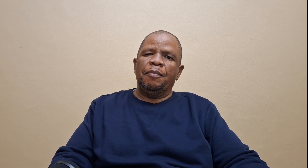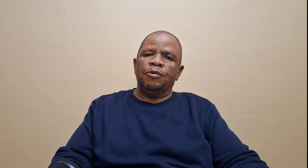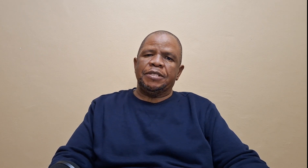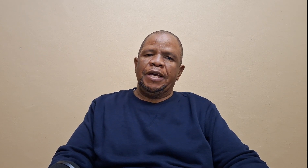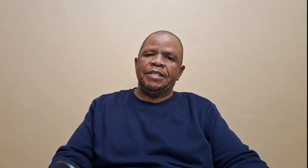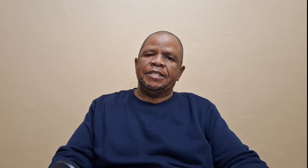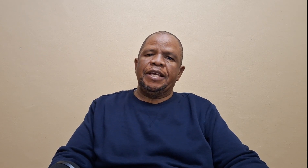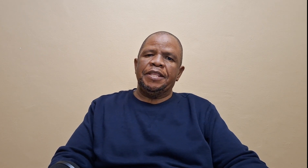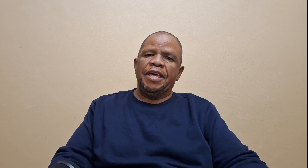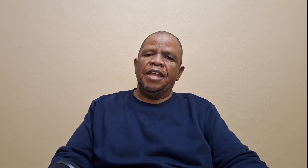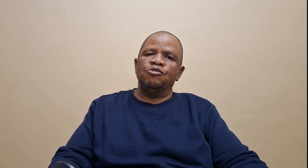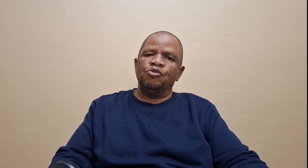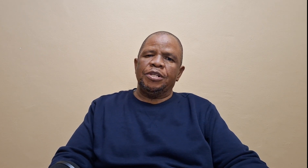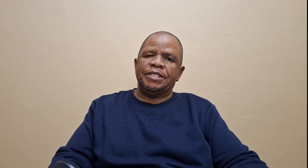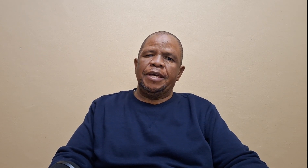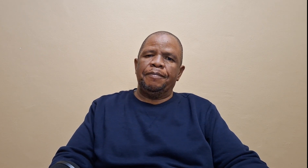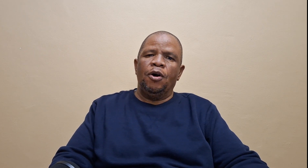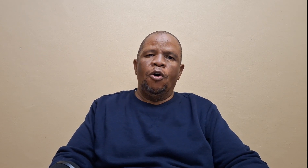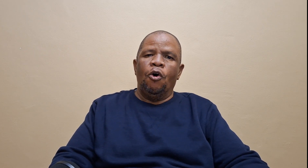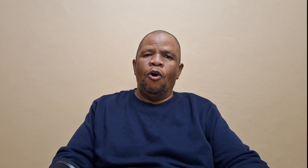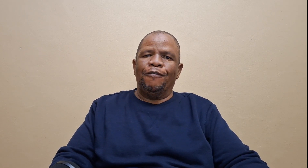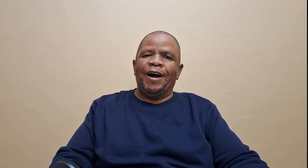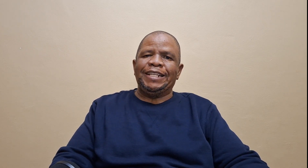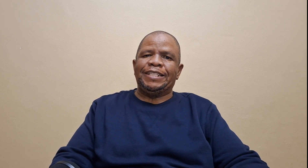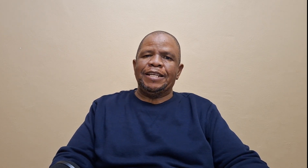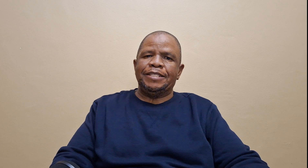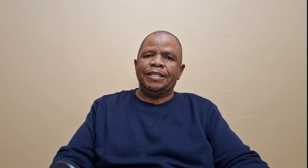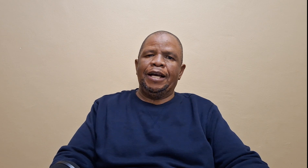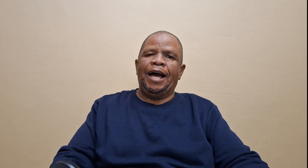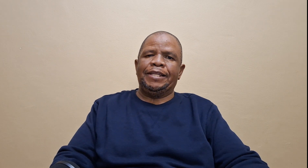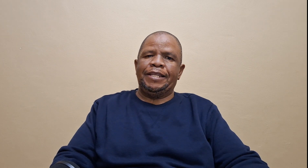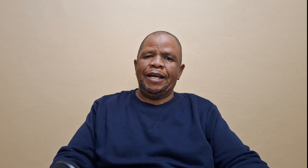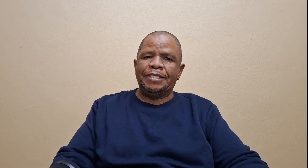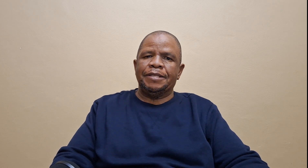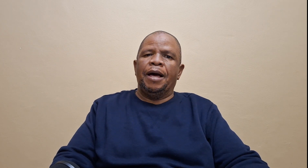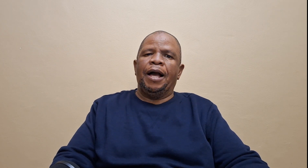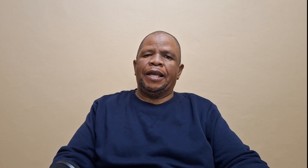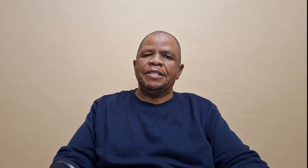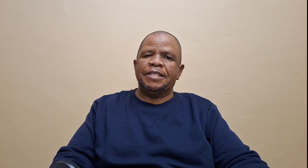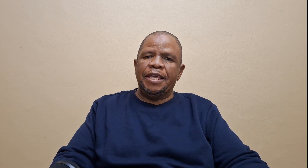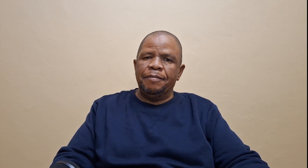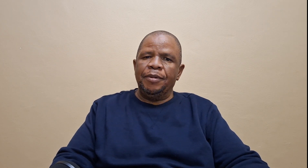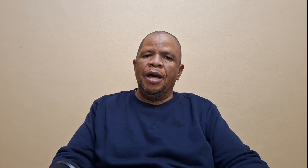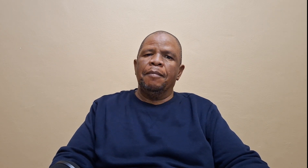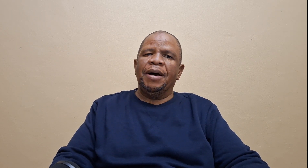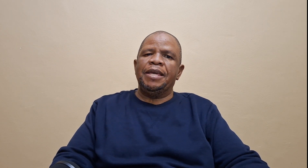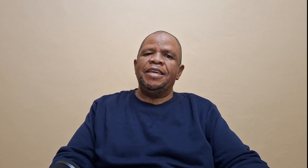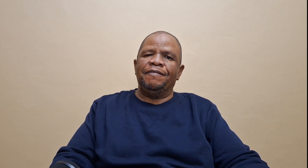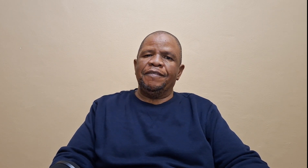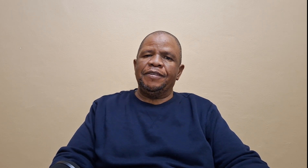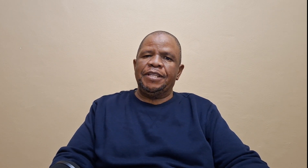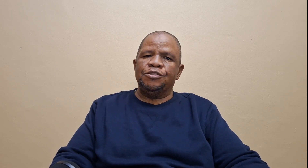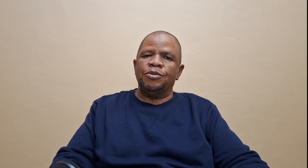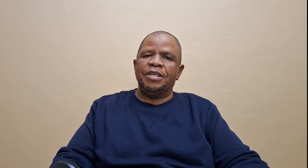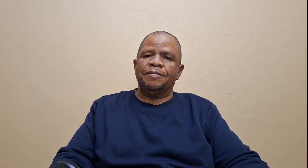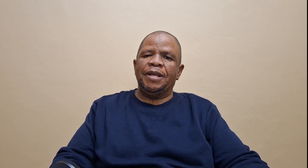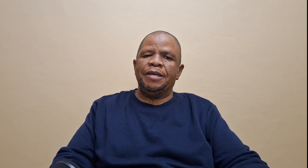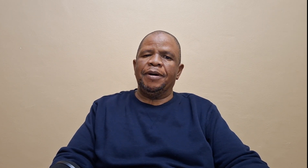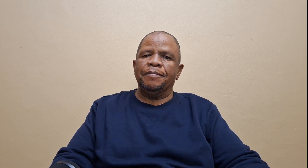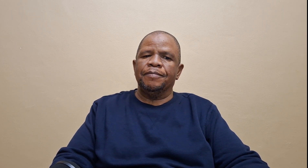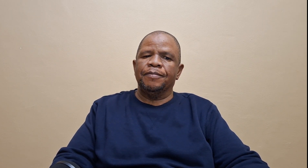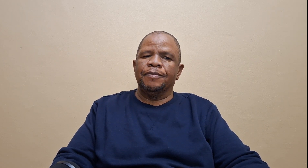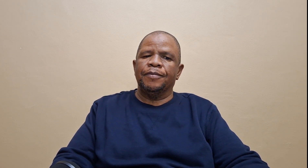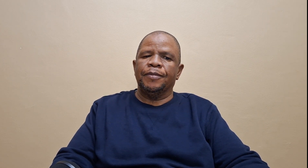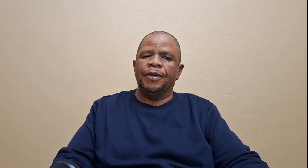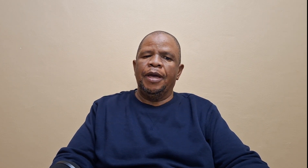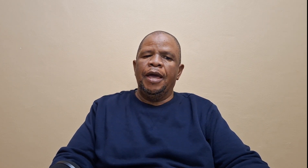Cyril Ramaphosa has taken the unusual step of addressing attacks against him by EFF leader Julius